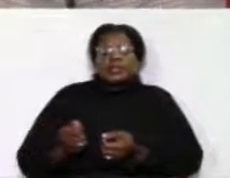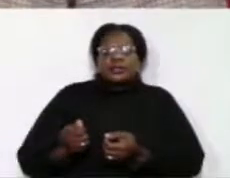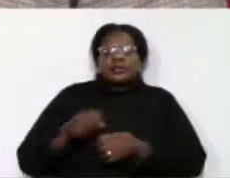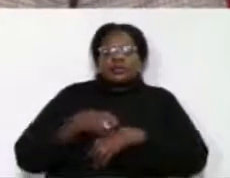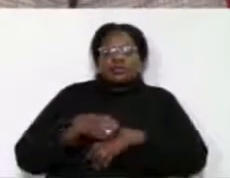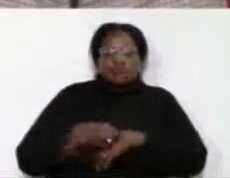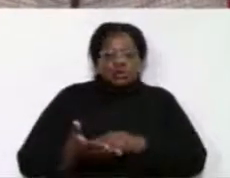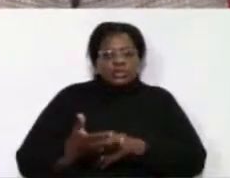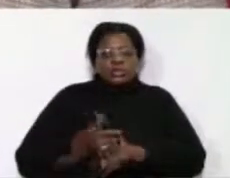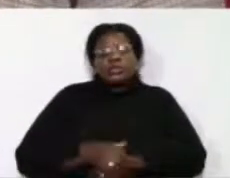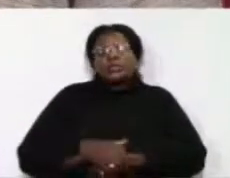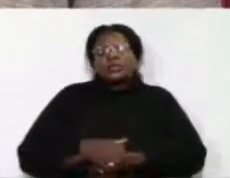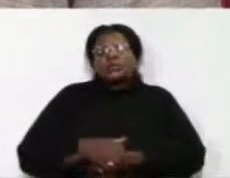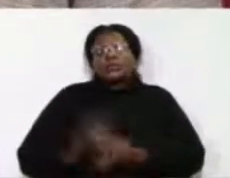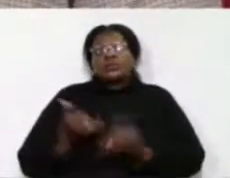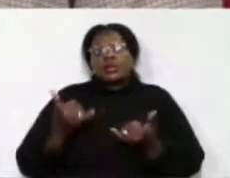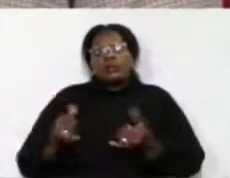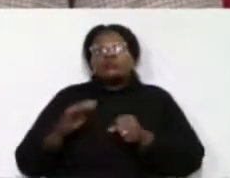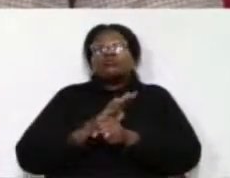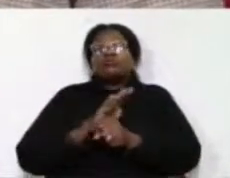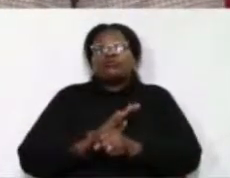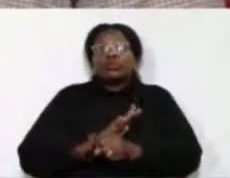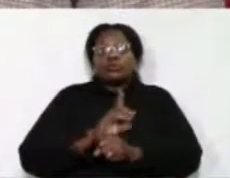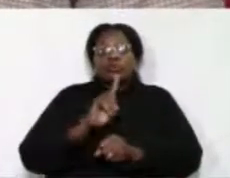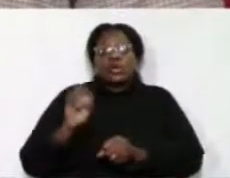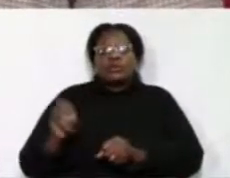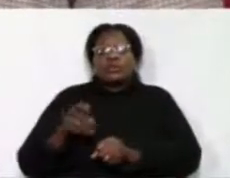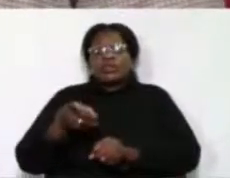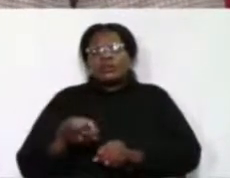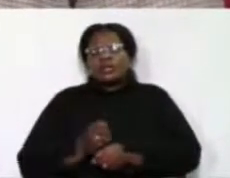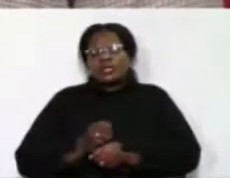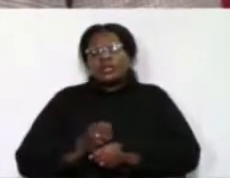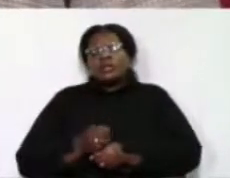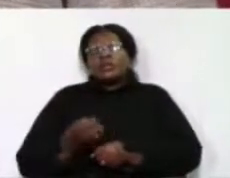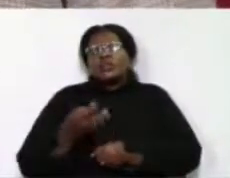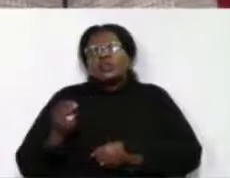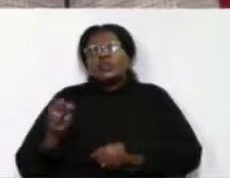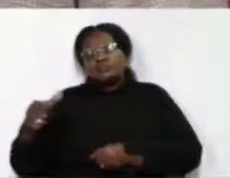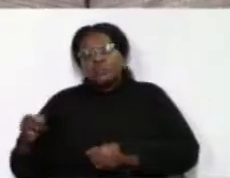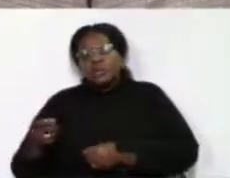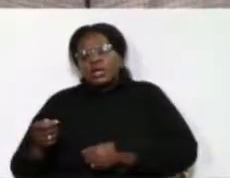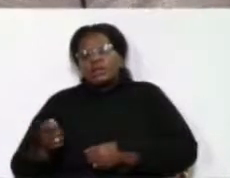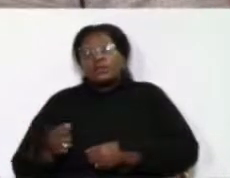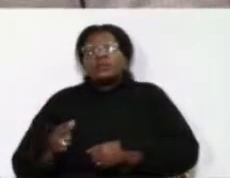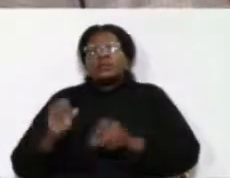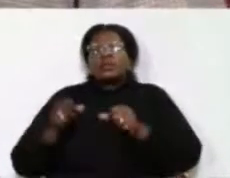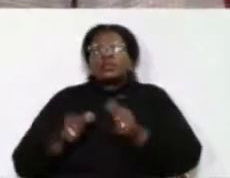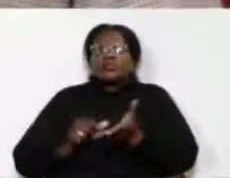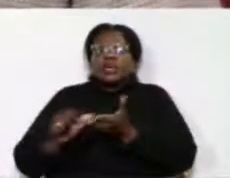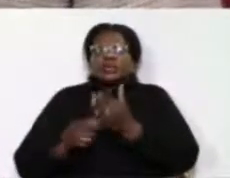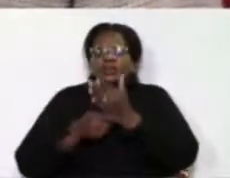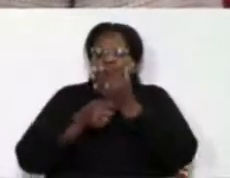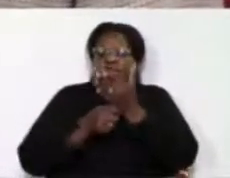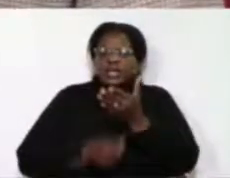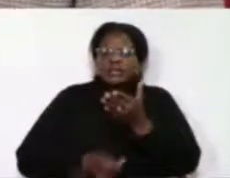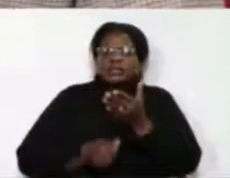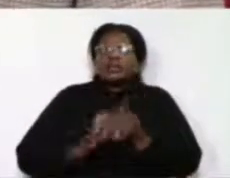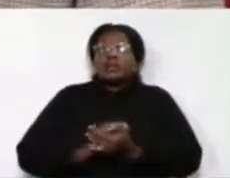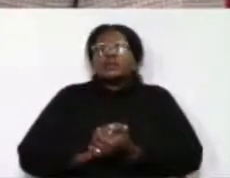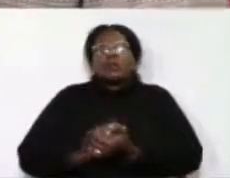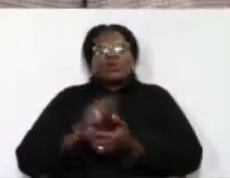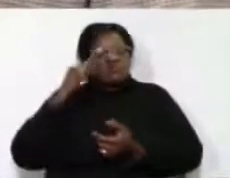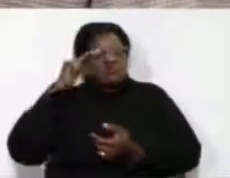to 100,000. Okay. But then you've got interest paid, some other income. Then you had to pay some tax. Maybe you're estimating your